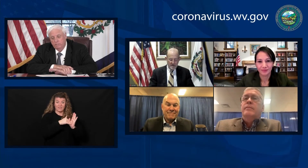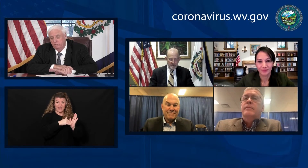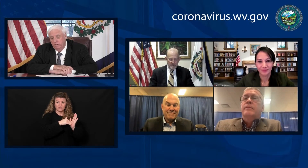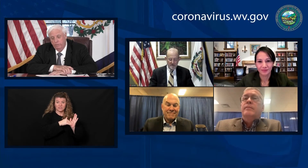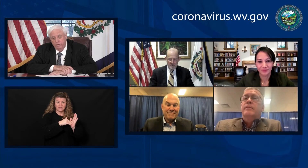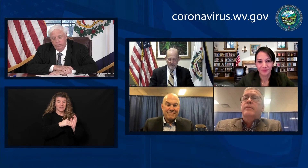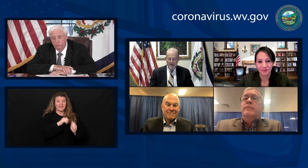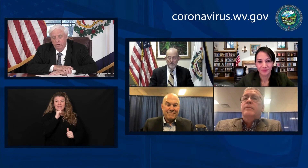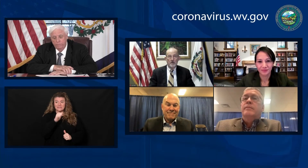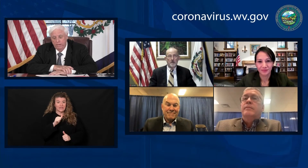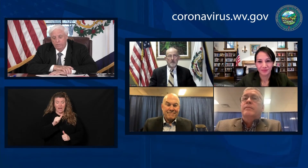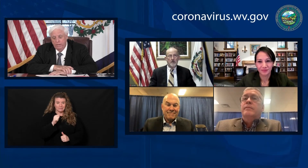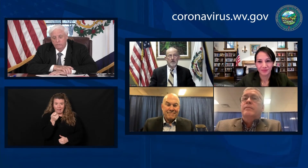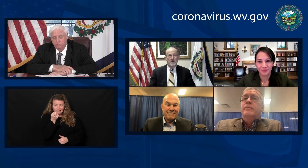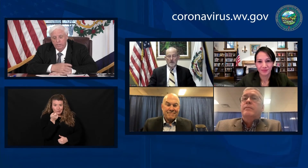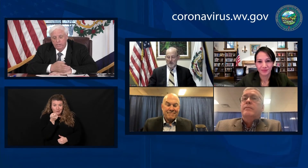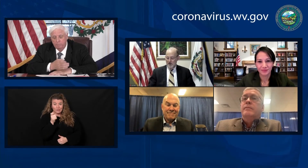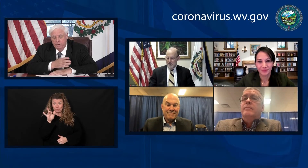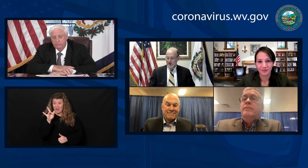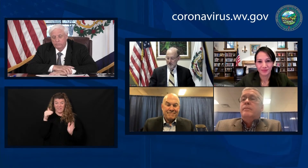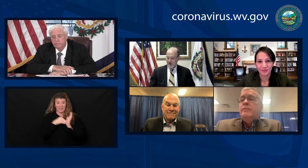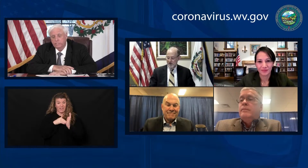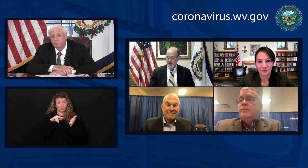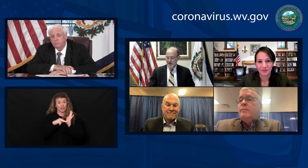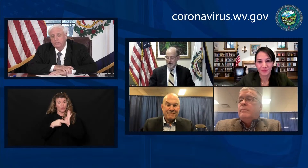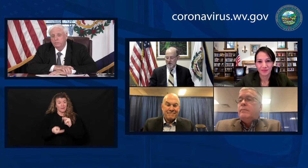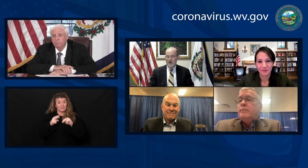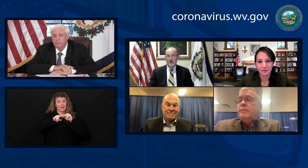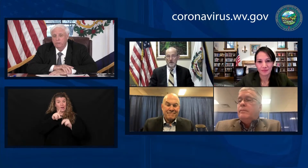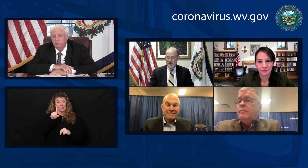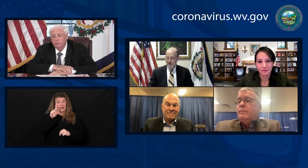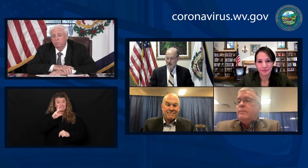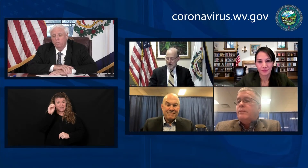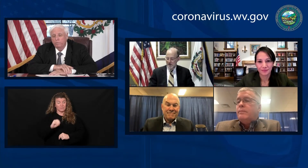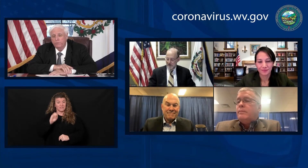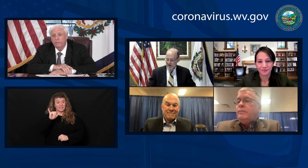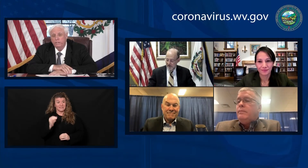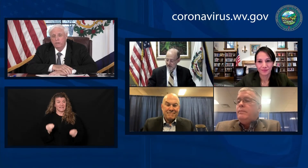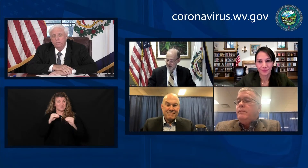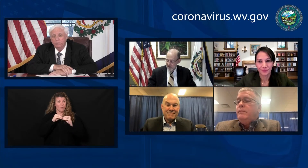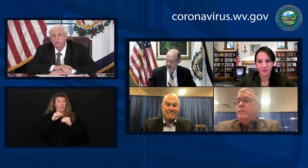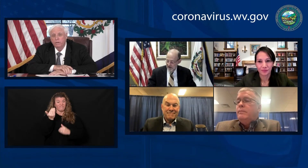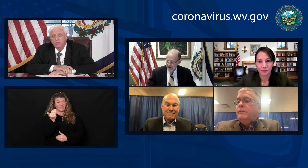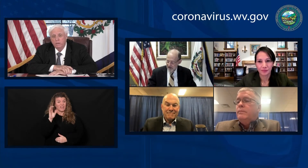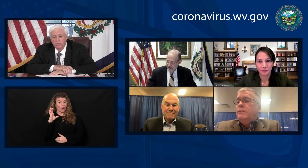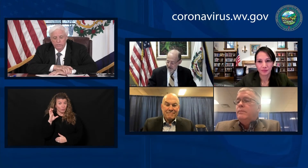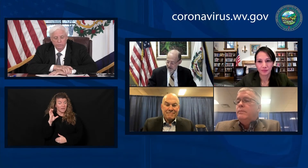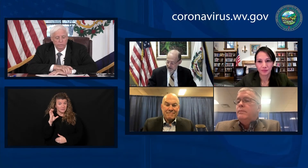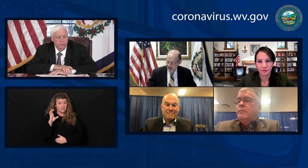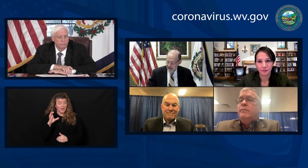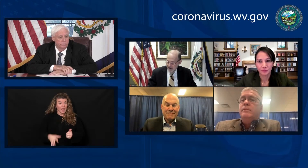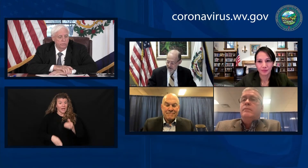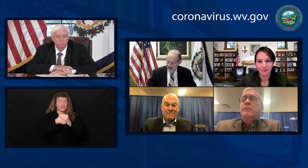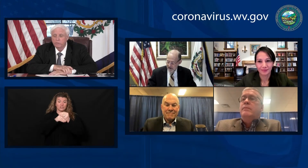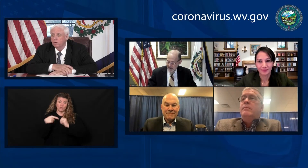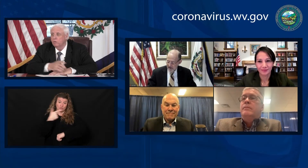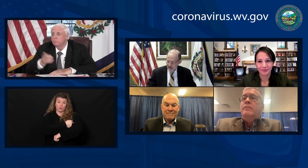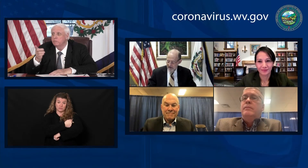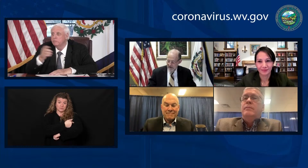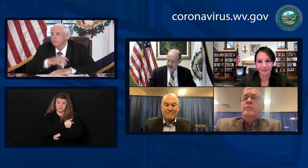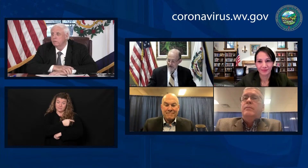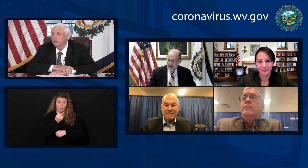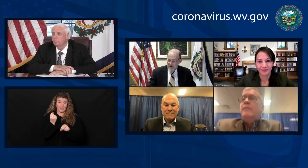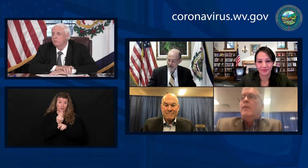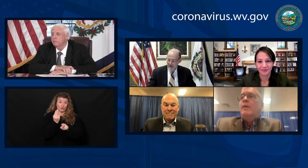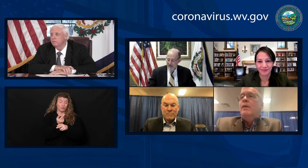not insignificant. At 25,000, you pick up that extra 6%, you're picking up a little more than 1,500 additional doses we can put in the arms.